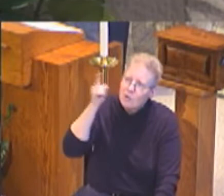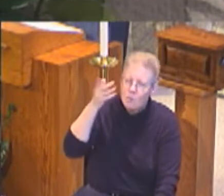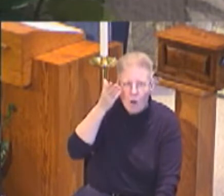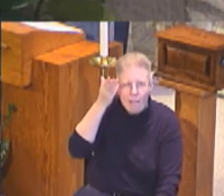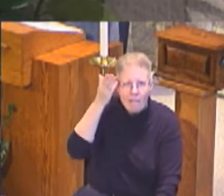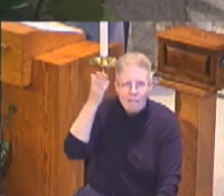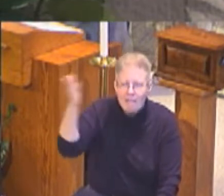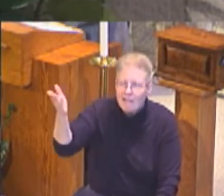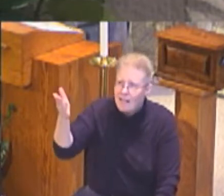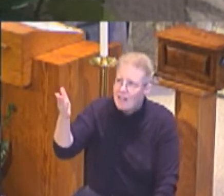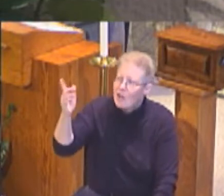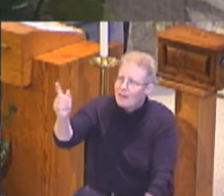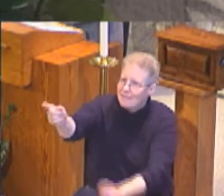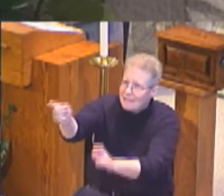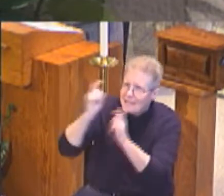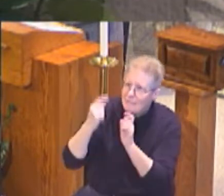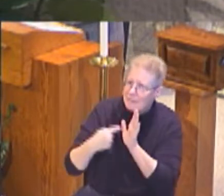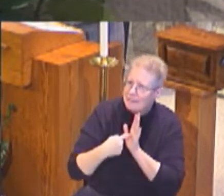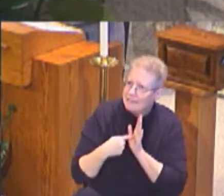send me a sign.